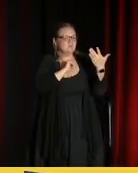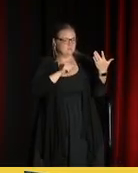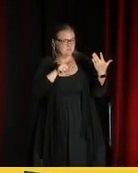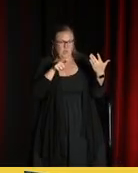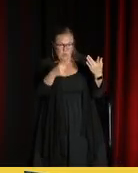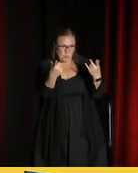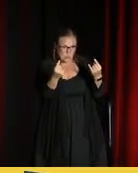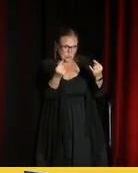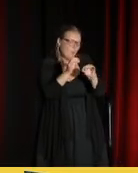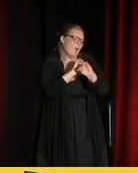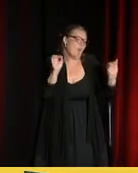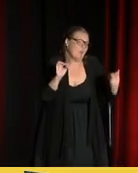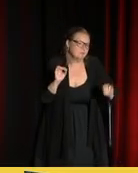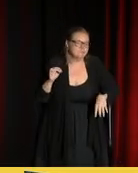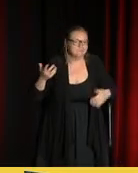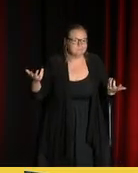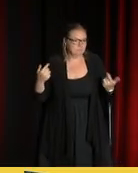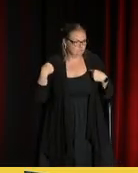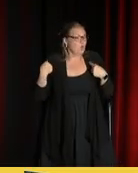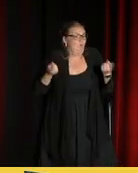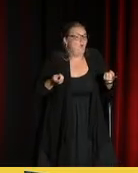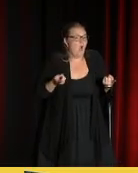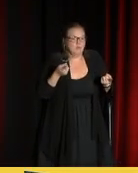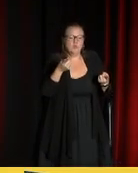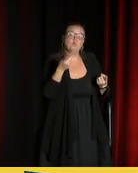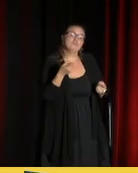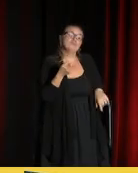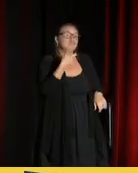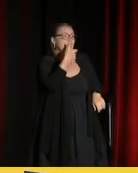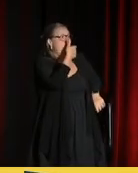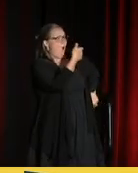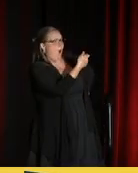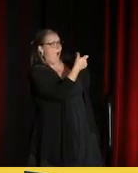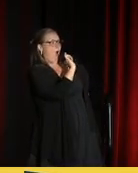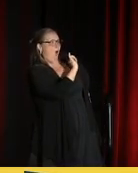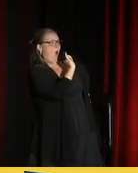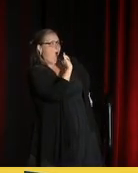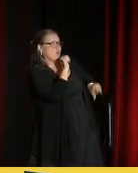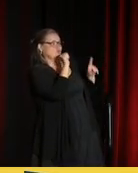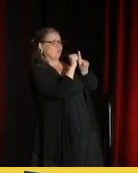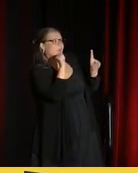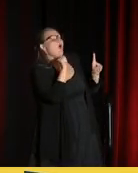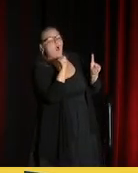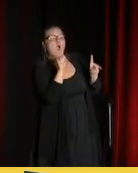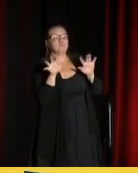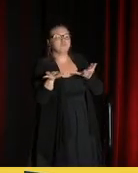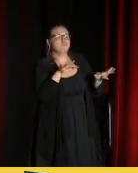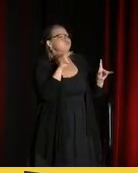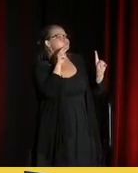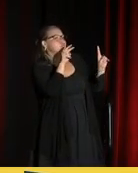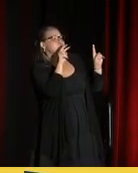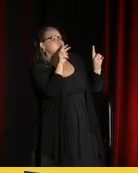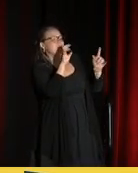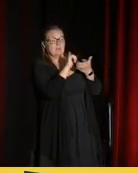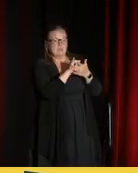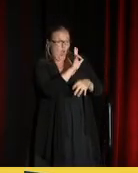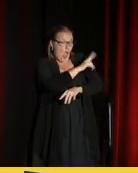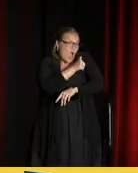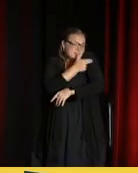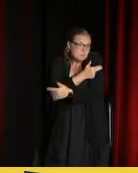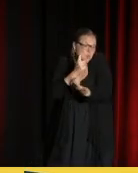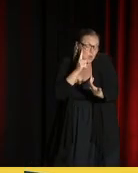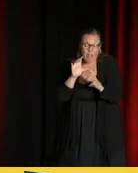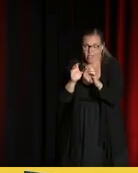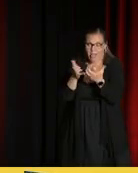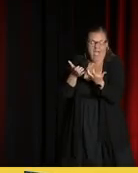do anything. This is what we've done so far. I'm just asking you to watch me do a magic trick, whether that's in a hospital or whether that's